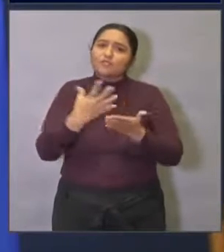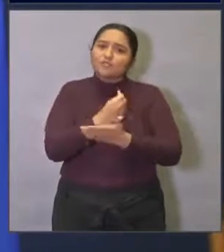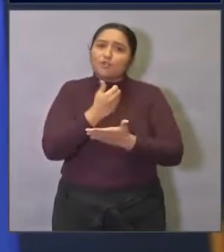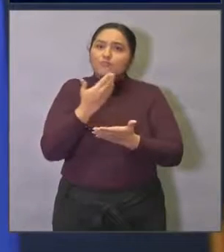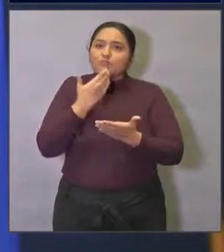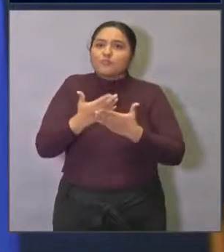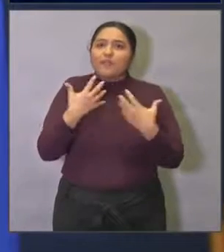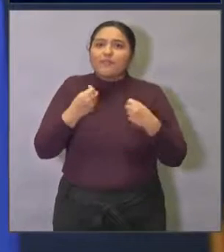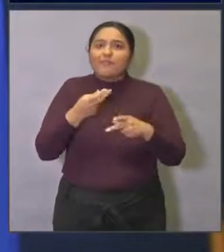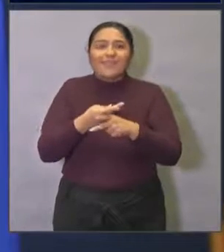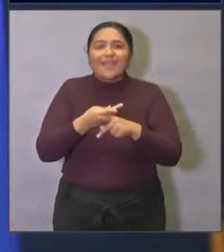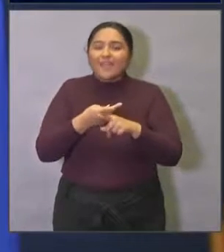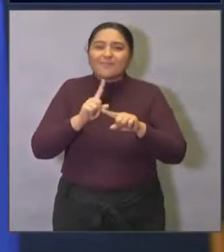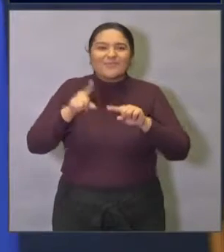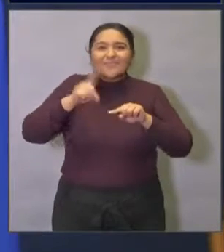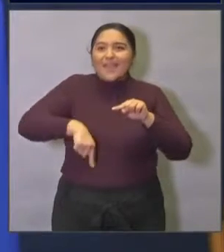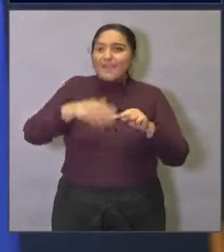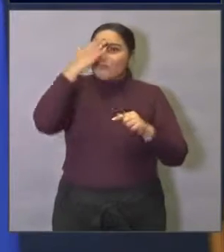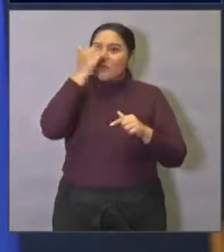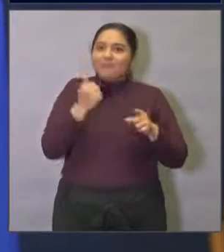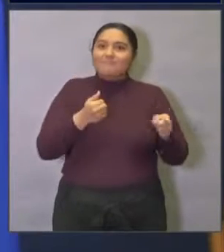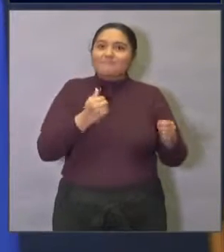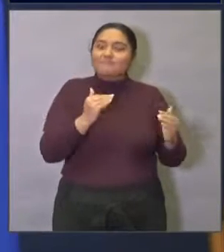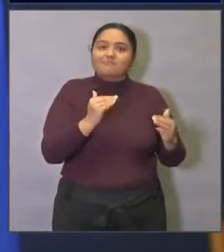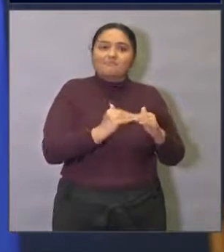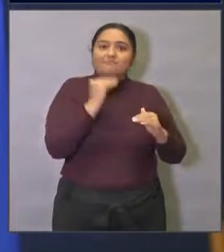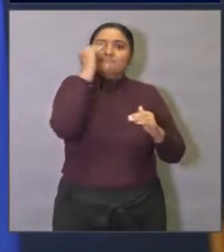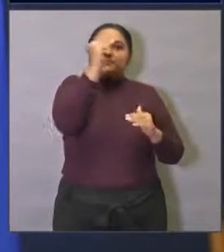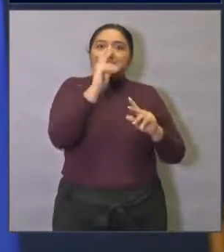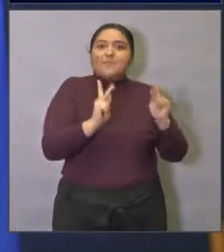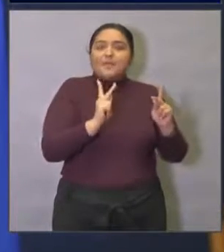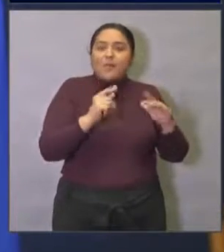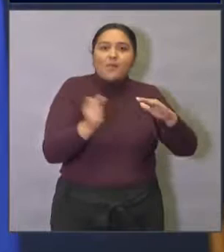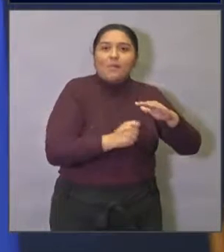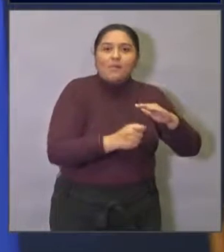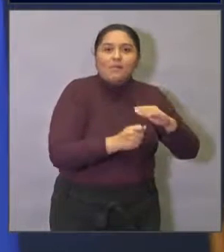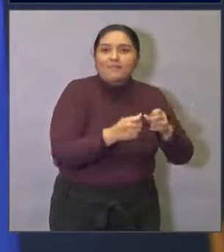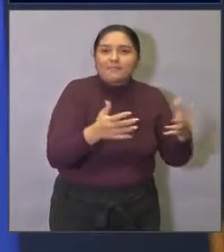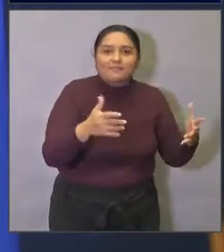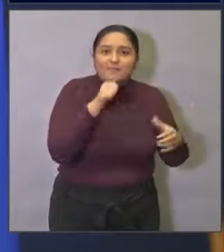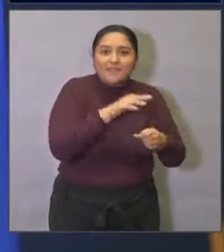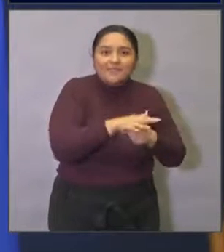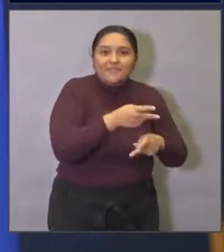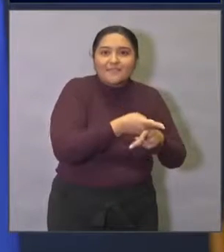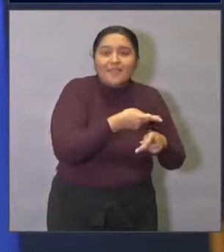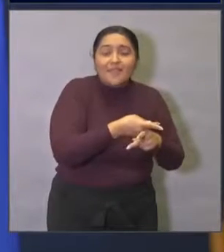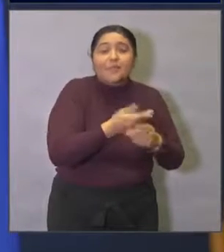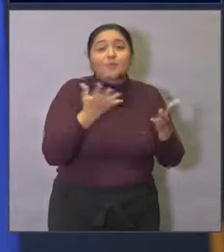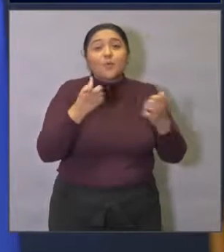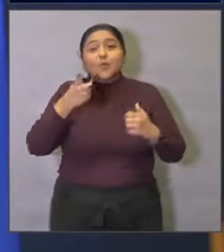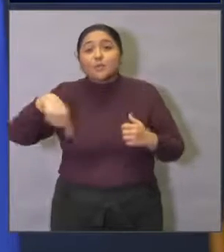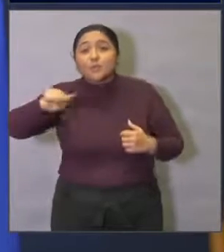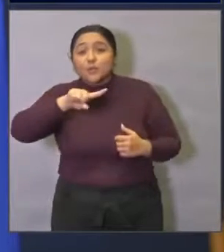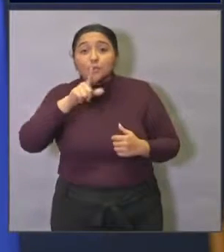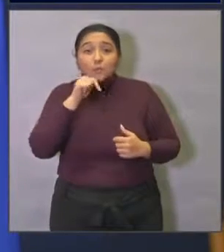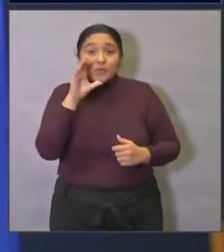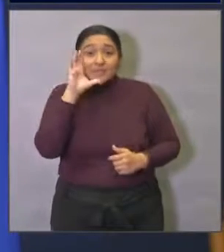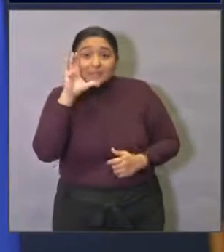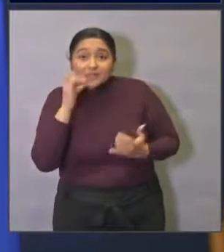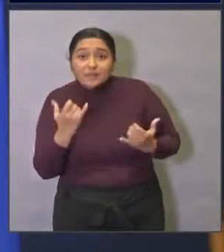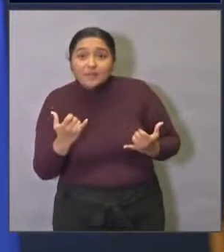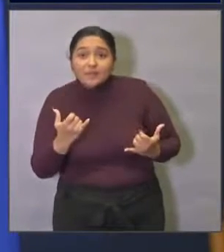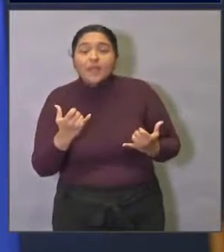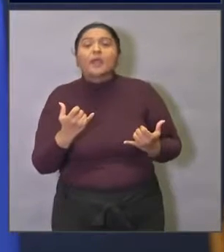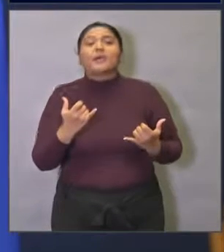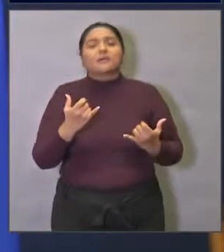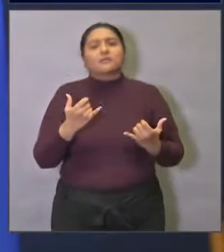those numbers. And so what I would like to ask for every person listening to this briefing to do is to really